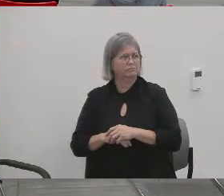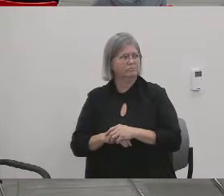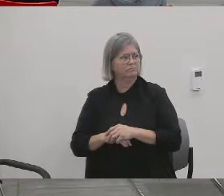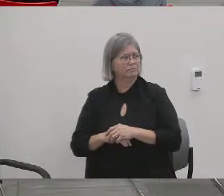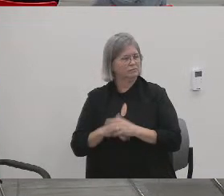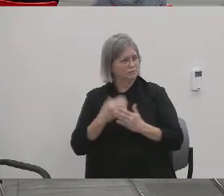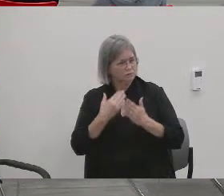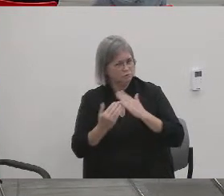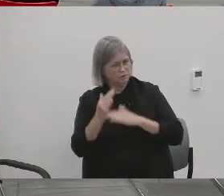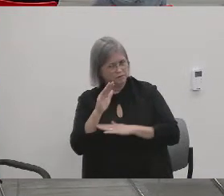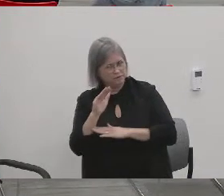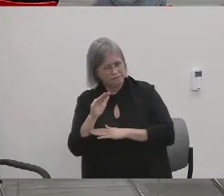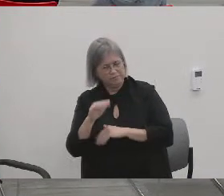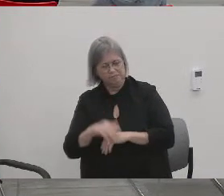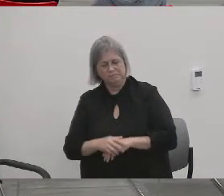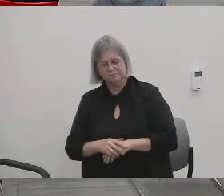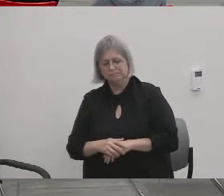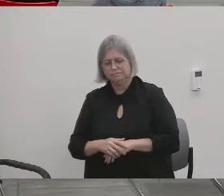Good evening.